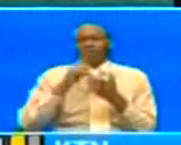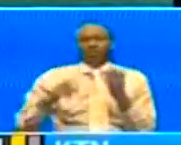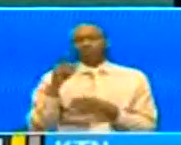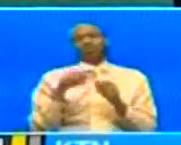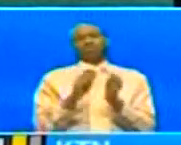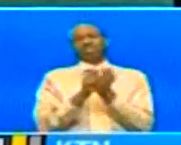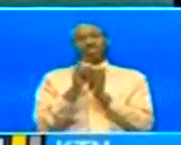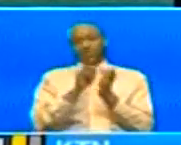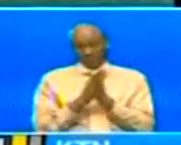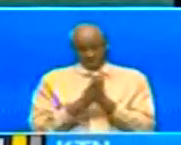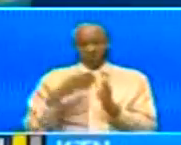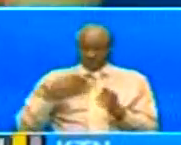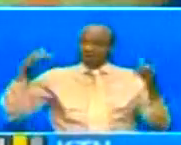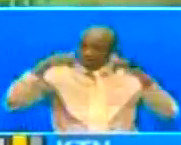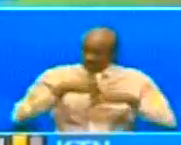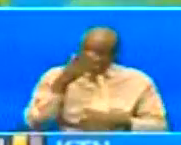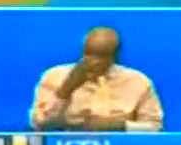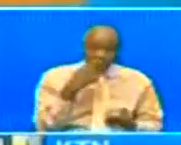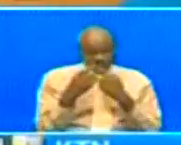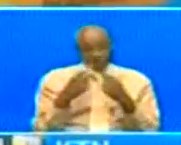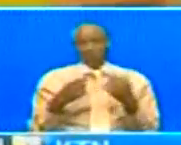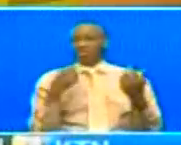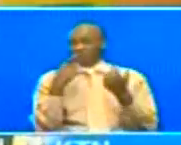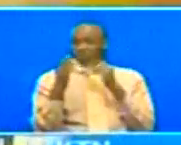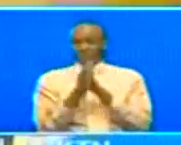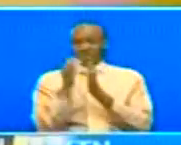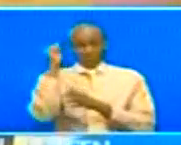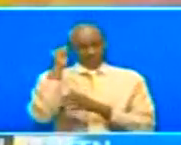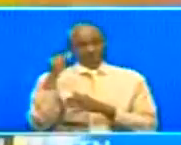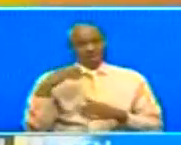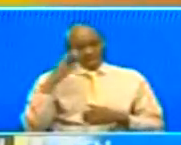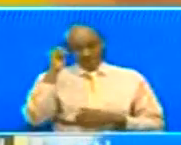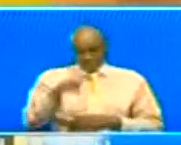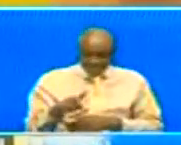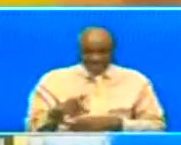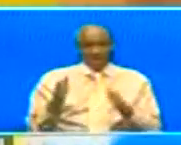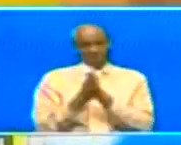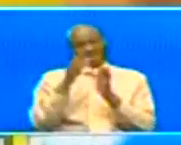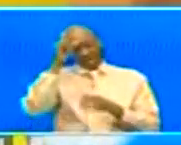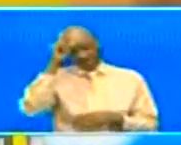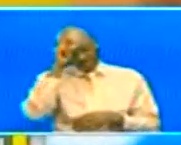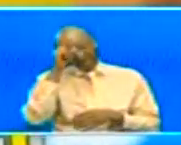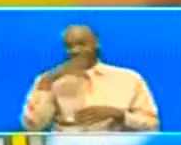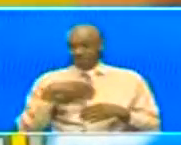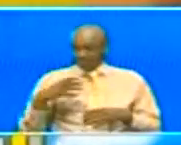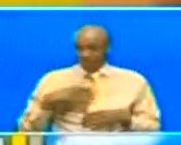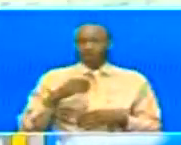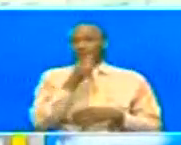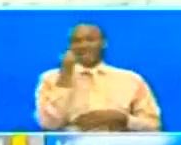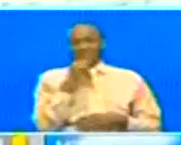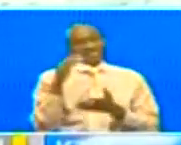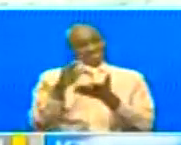address meetings and conferences, engage with parliamentarians, engage with government officials, engage with the private